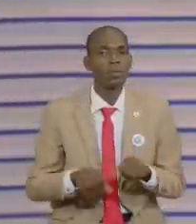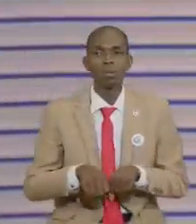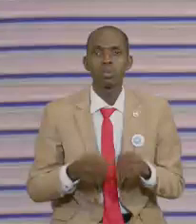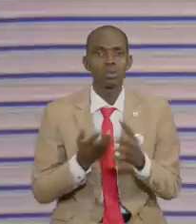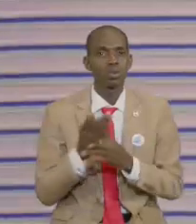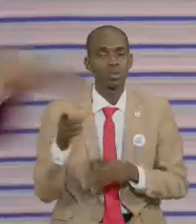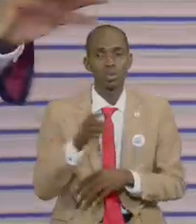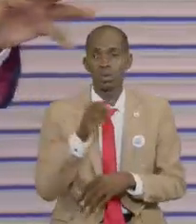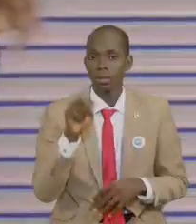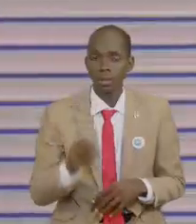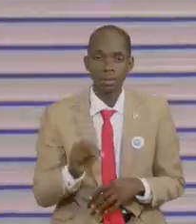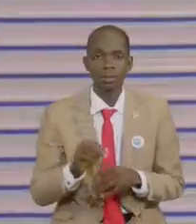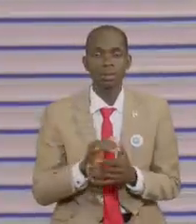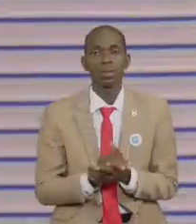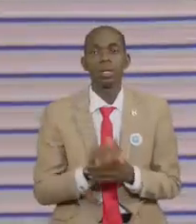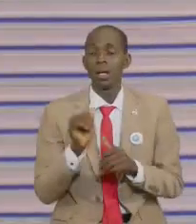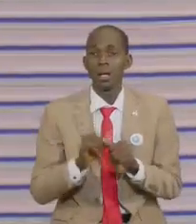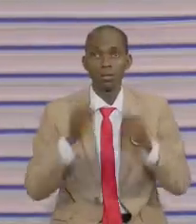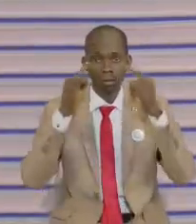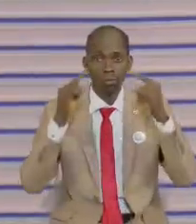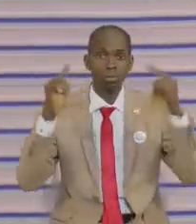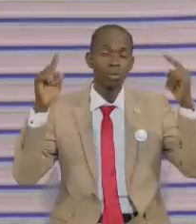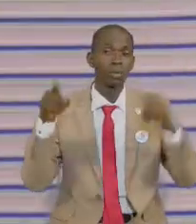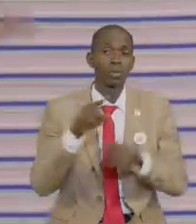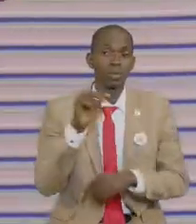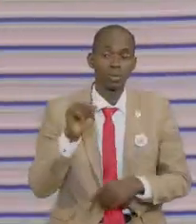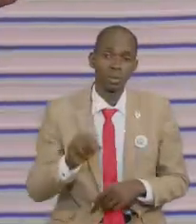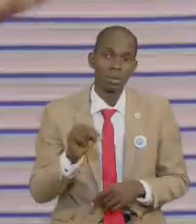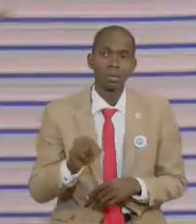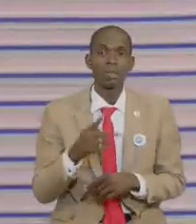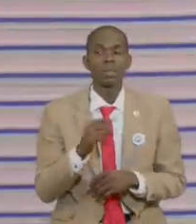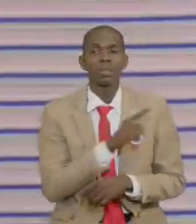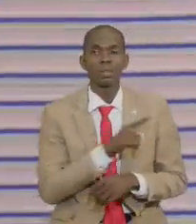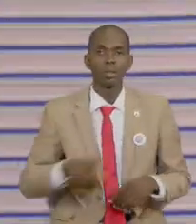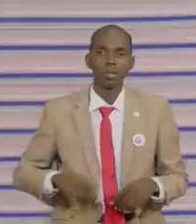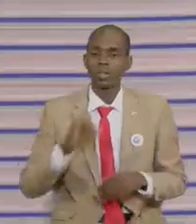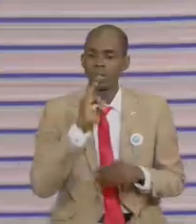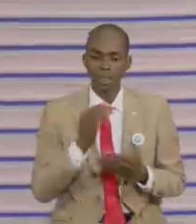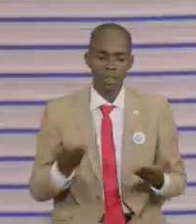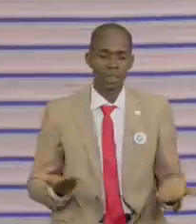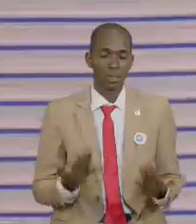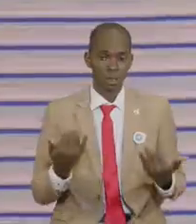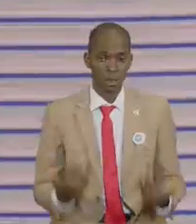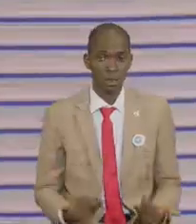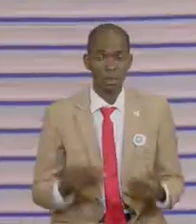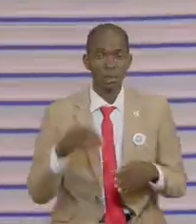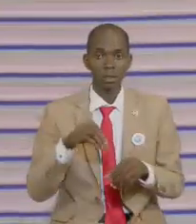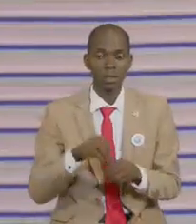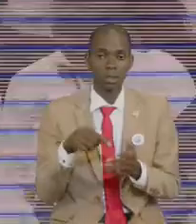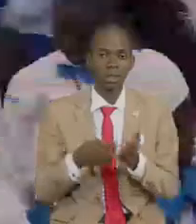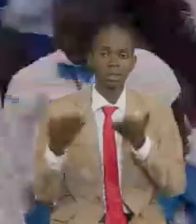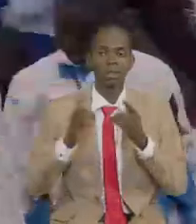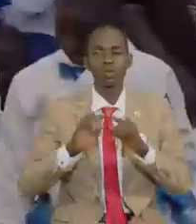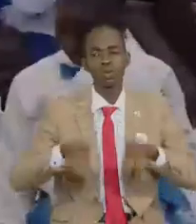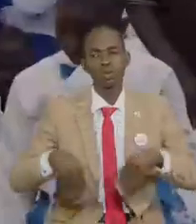need, every success you need, the Lord is here today in this service to provide for